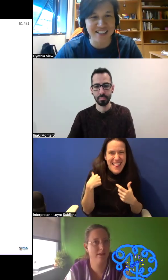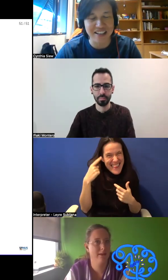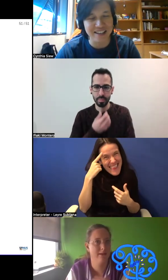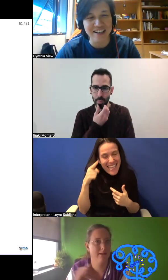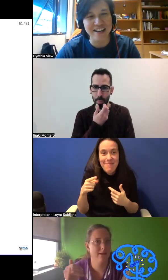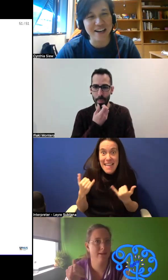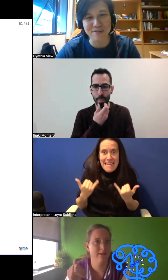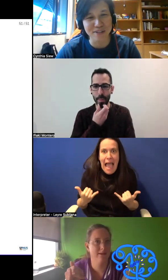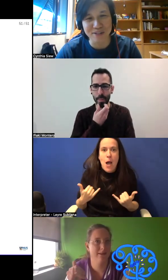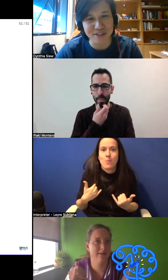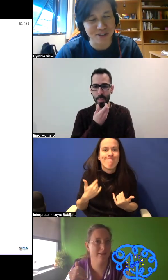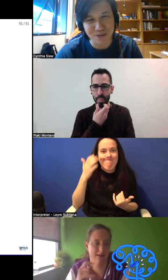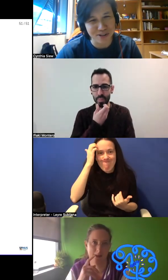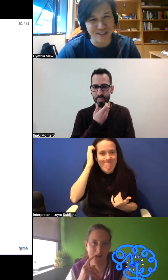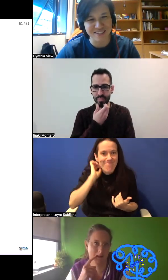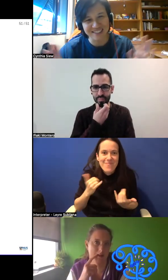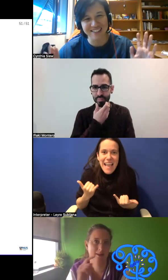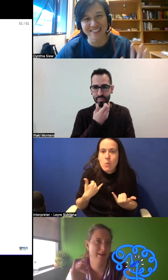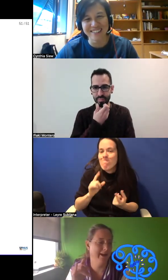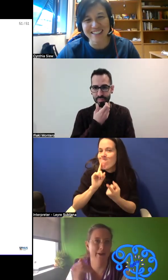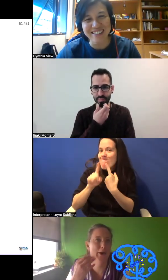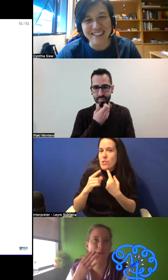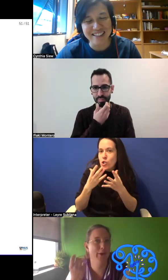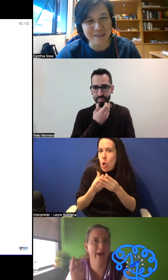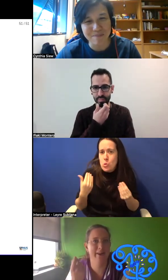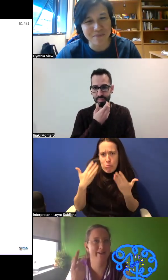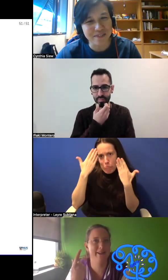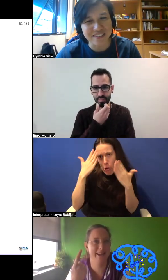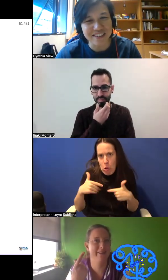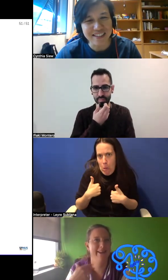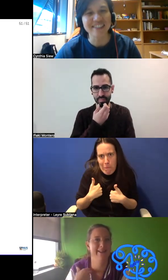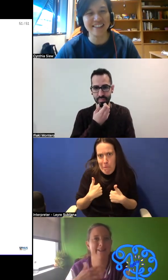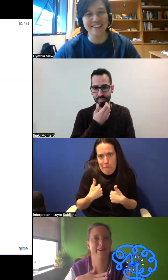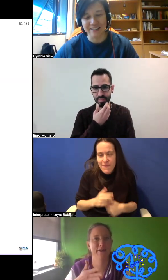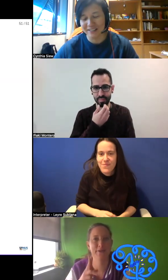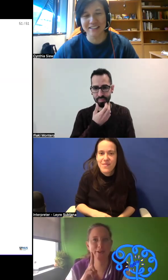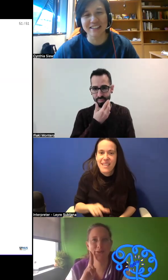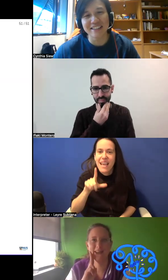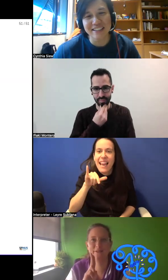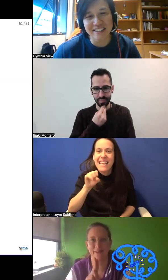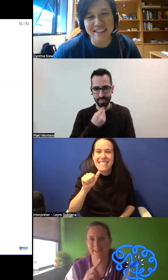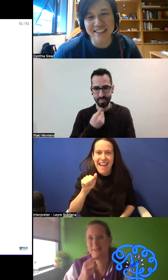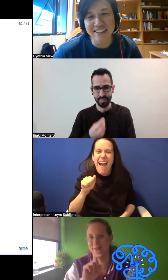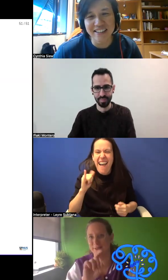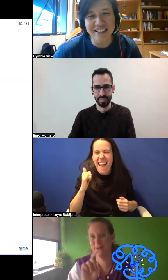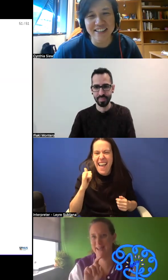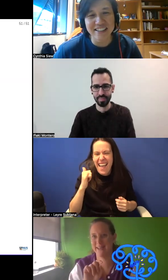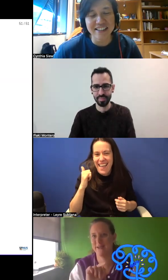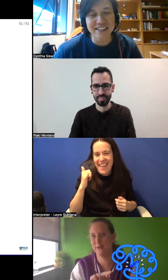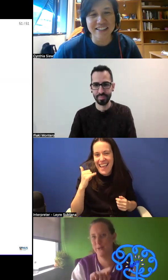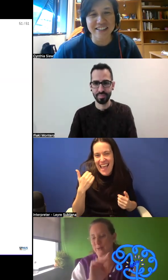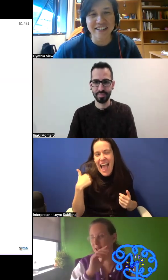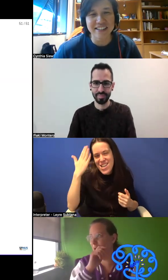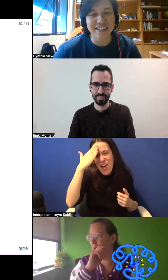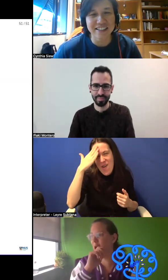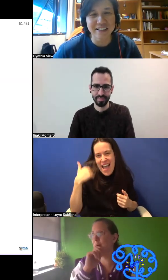can't say I have a solution. So Yeah, no, I understand, and it's yeah. kind of not really fair to ask this